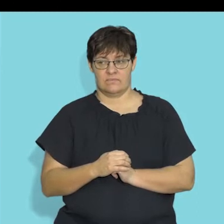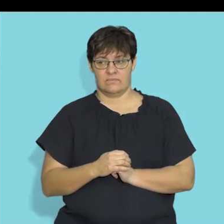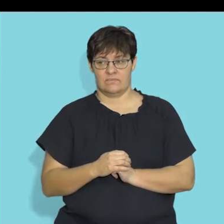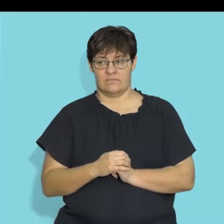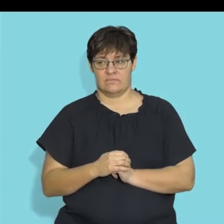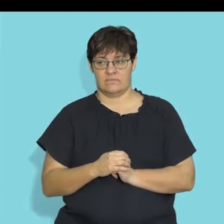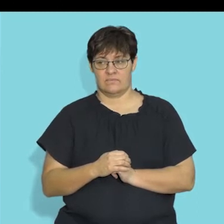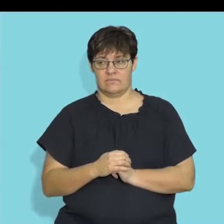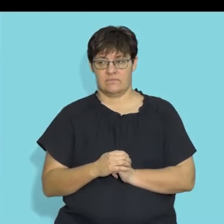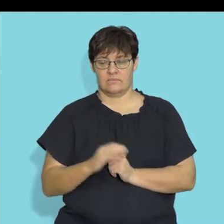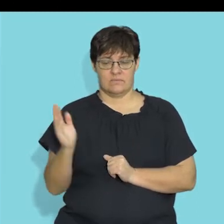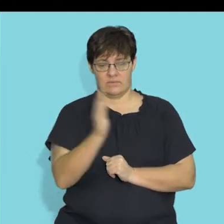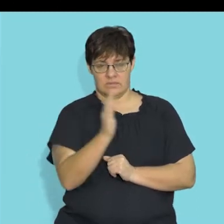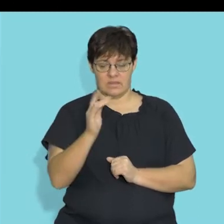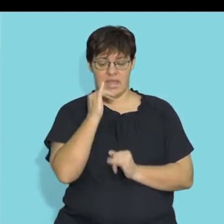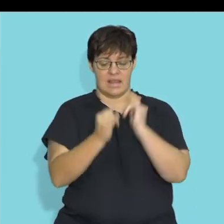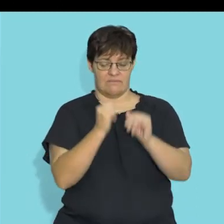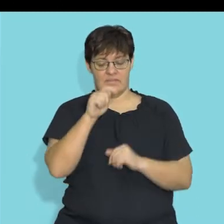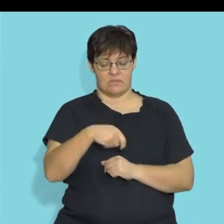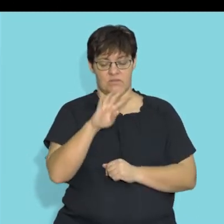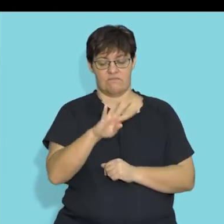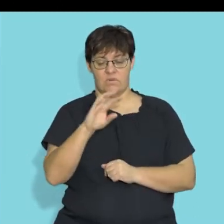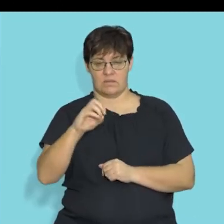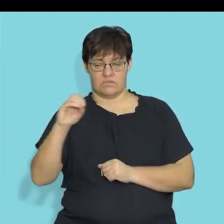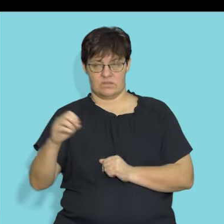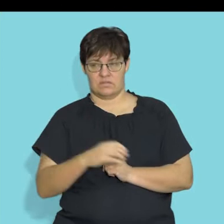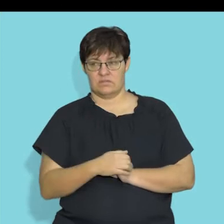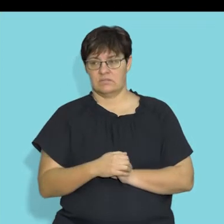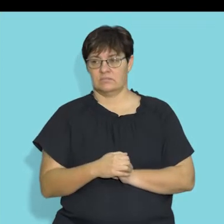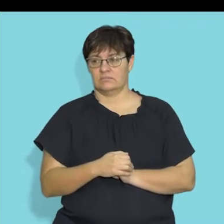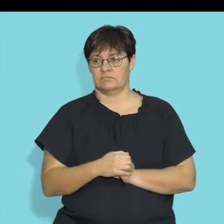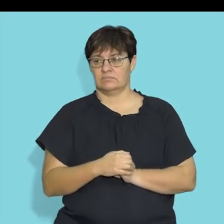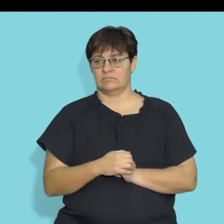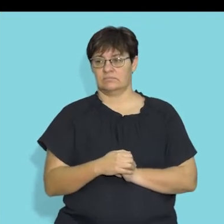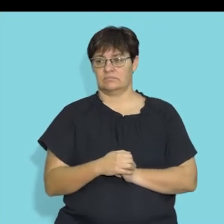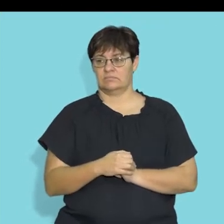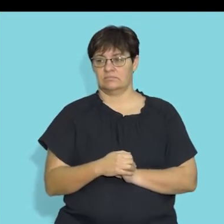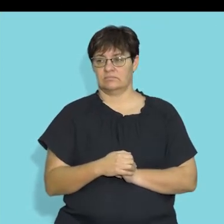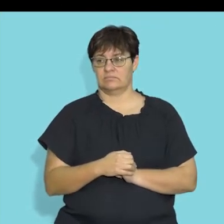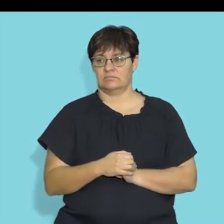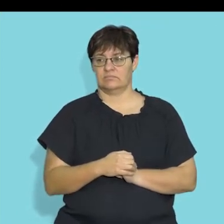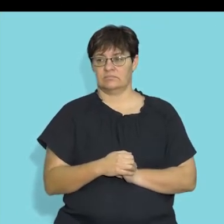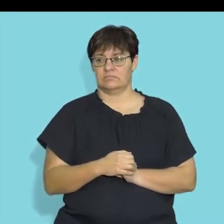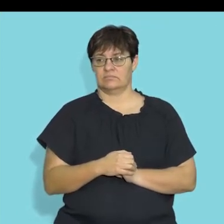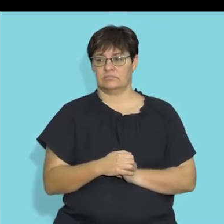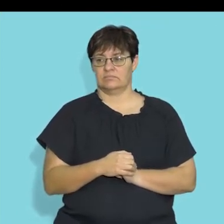Let me just take that out. Erase that. 11,400 is the figure that I'm looking for.